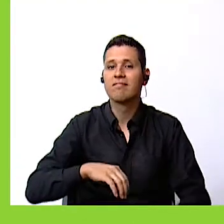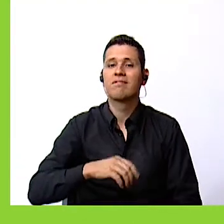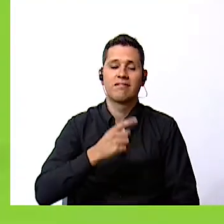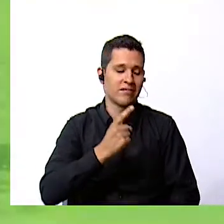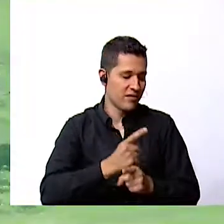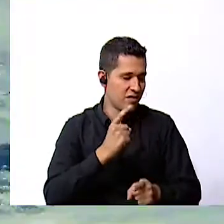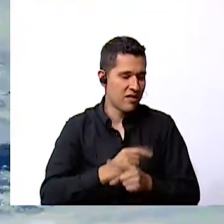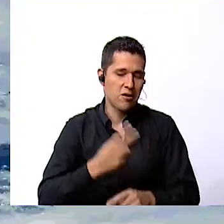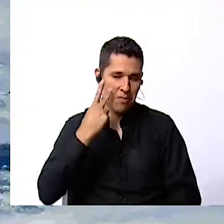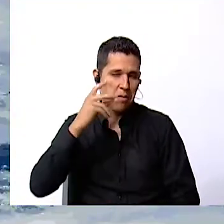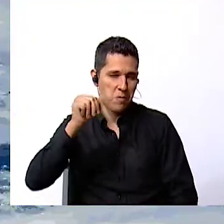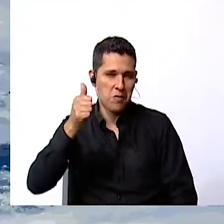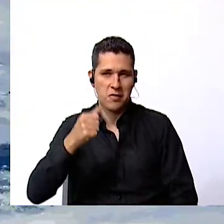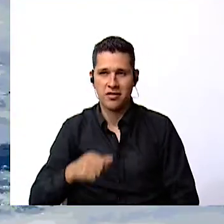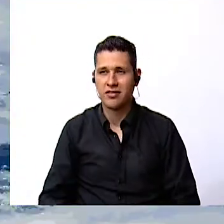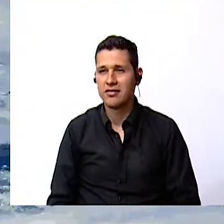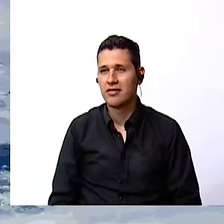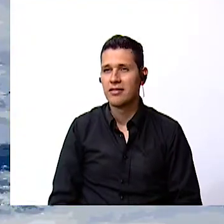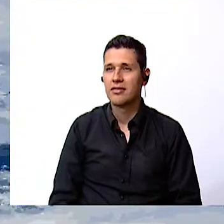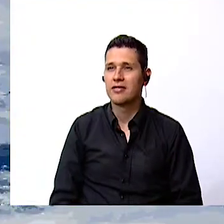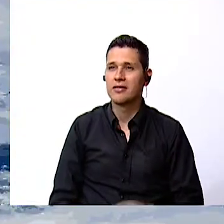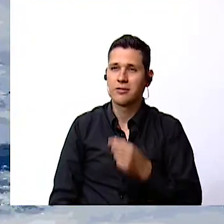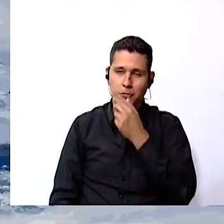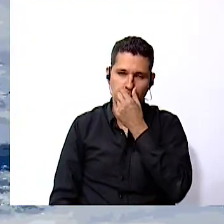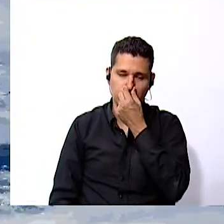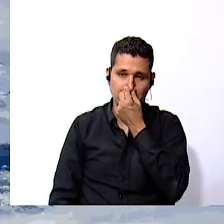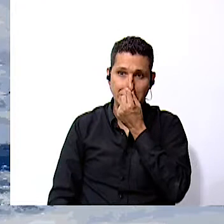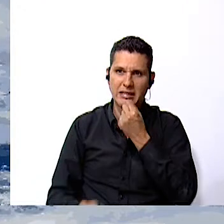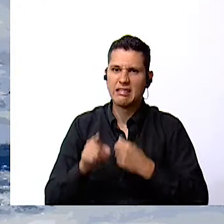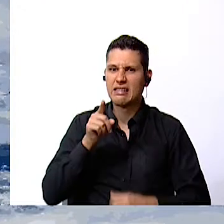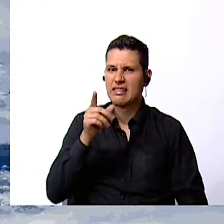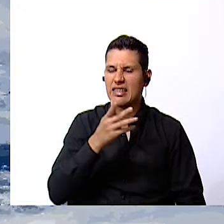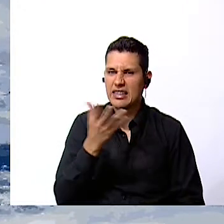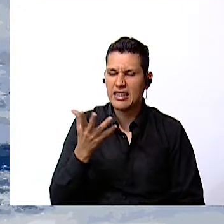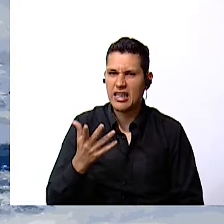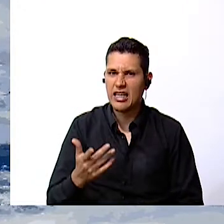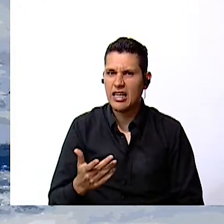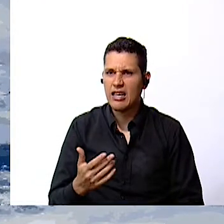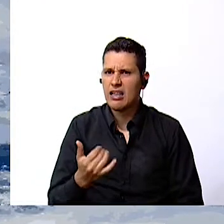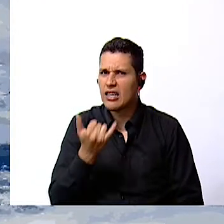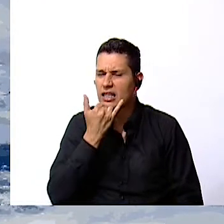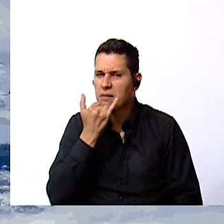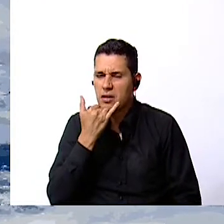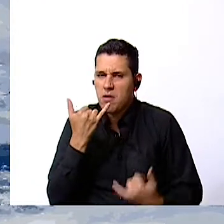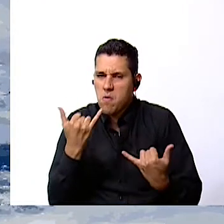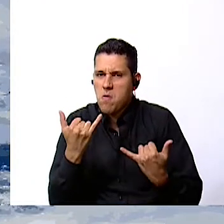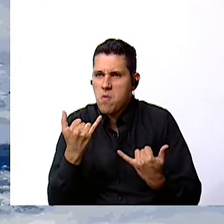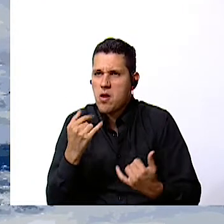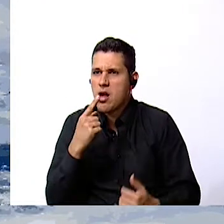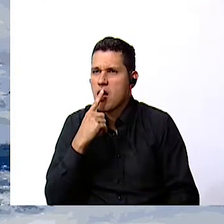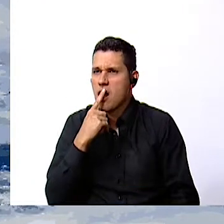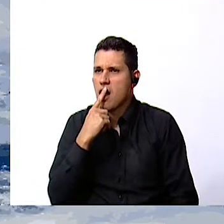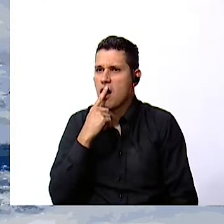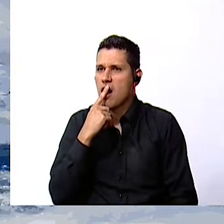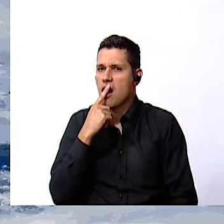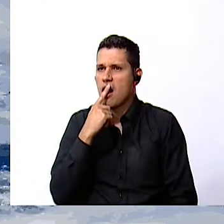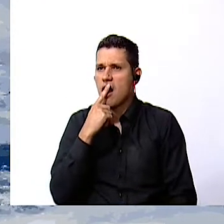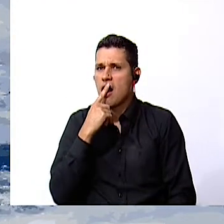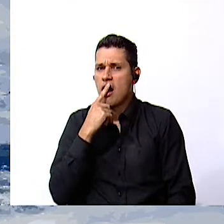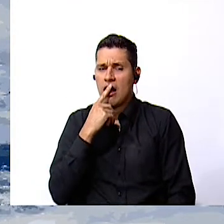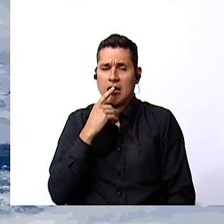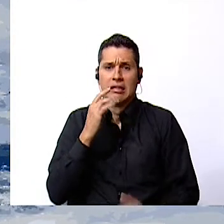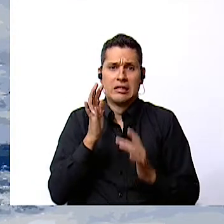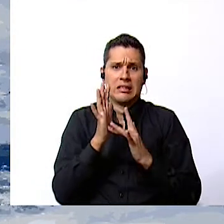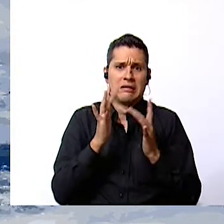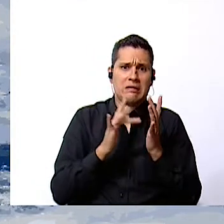see the other one, the next one. Where are we? What is happening now? Oh, Jesus